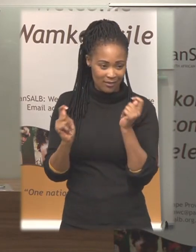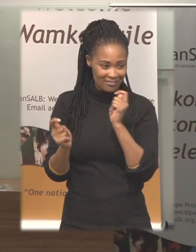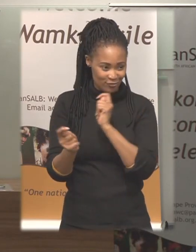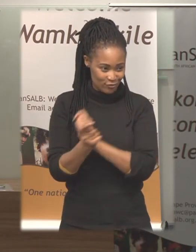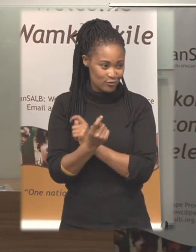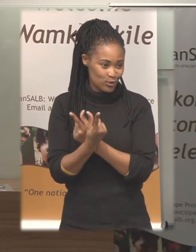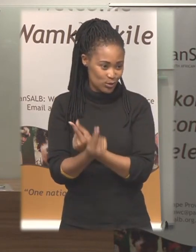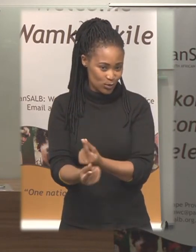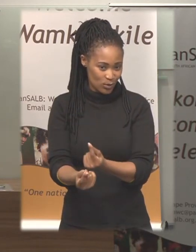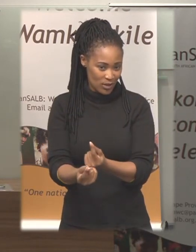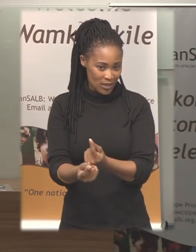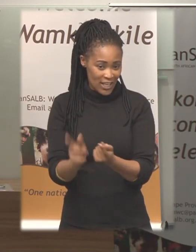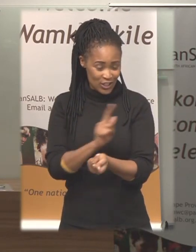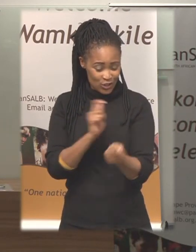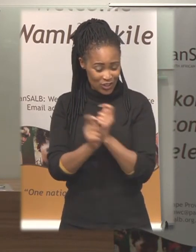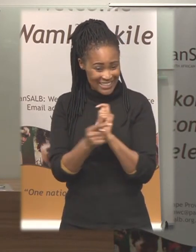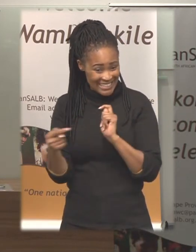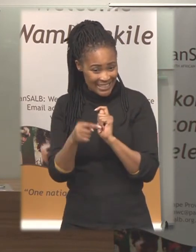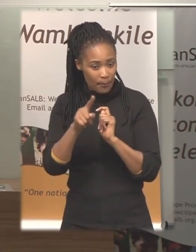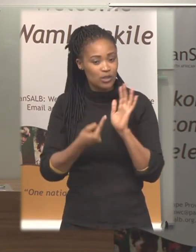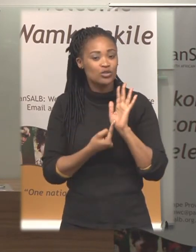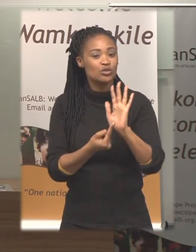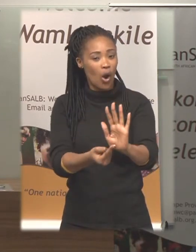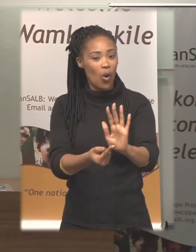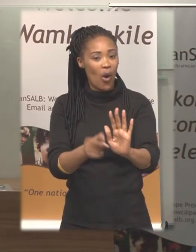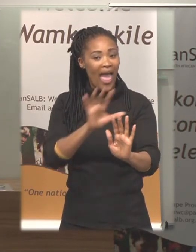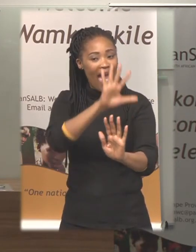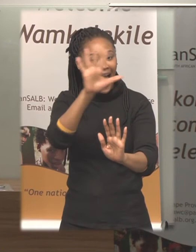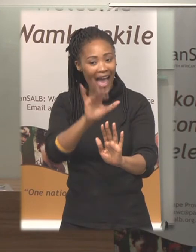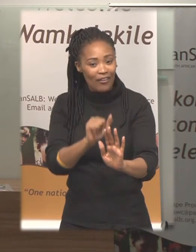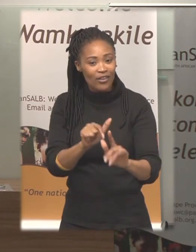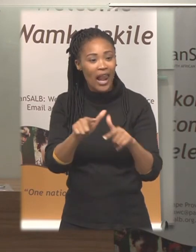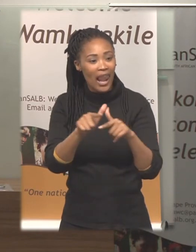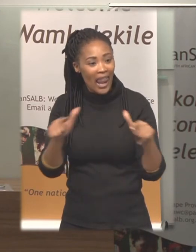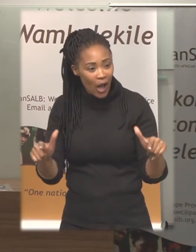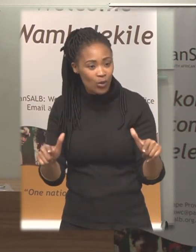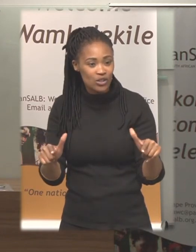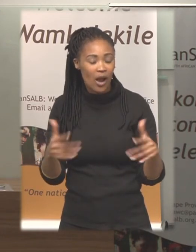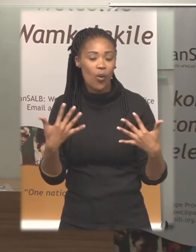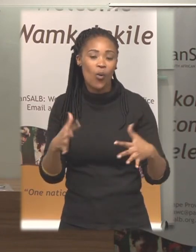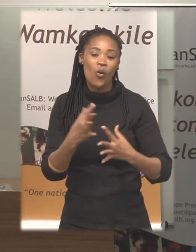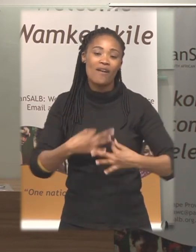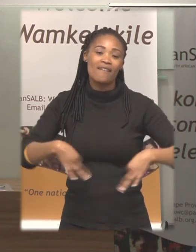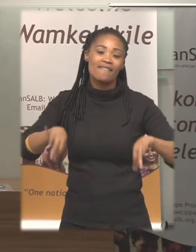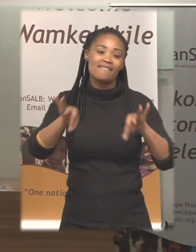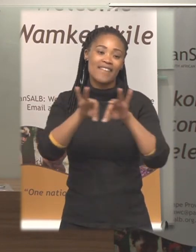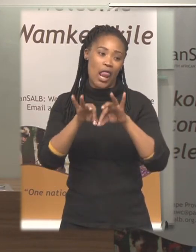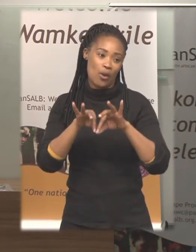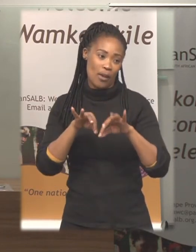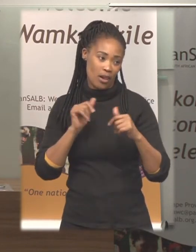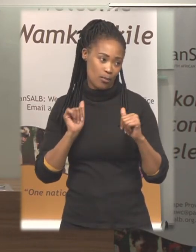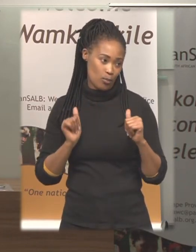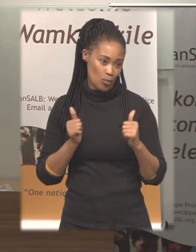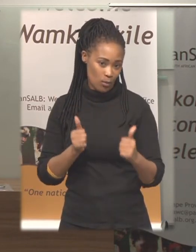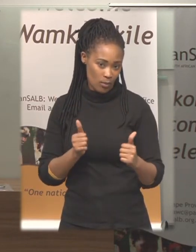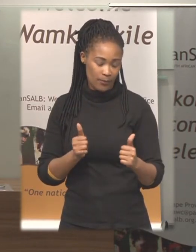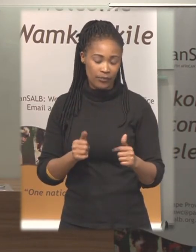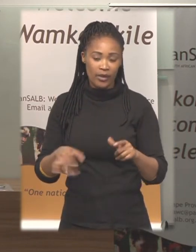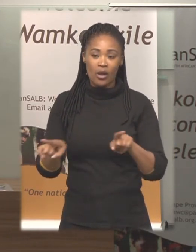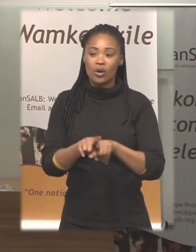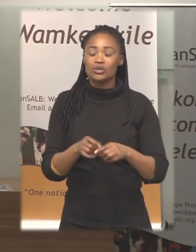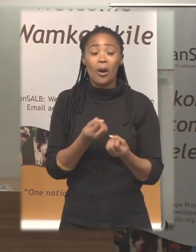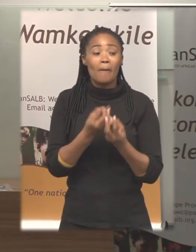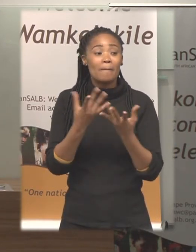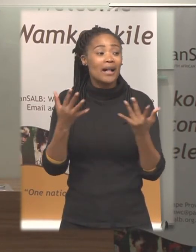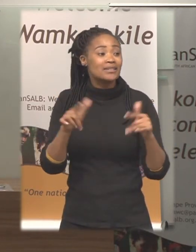that really show a valuing of African languages and of multilingualism. I also think that very often the